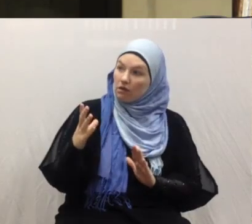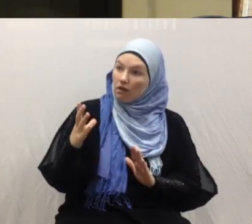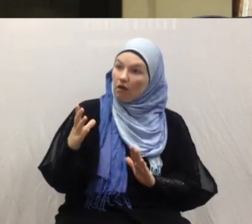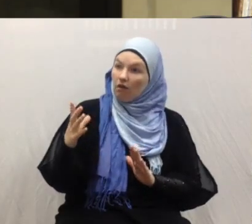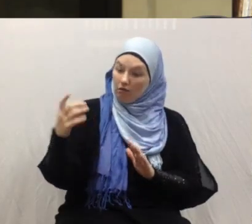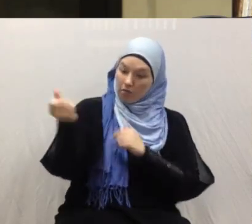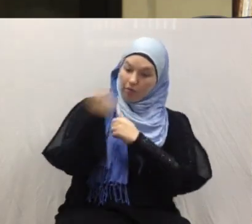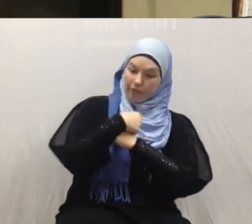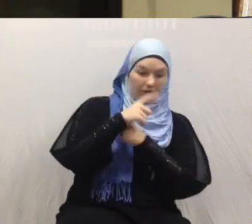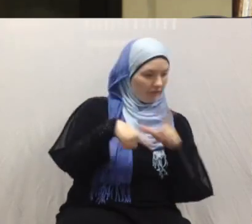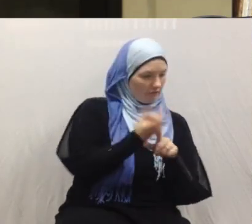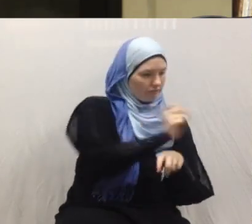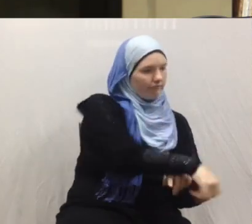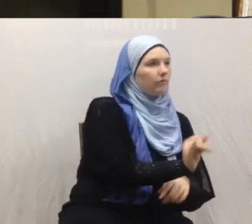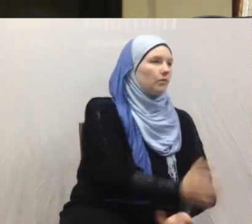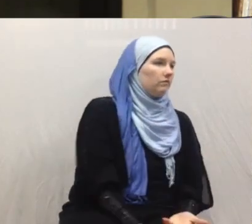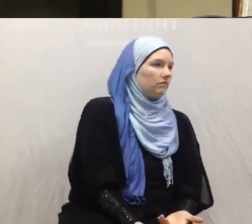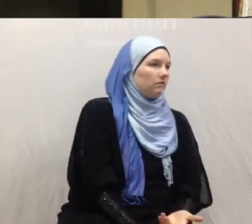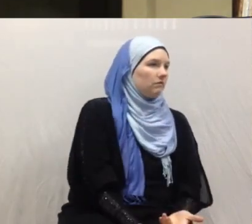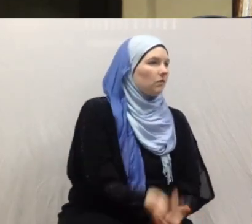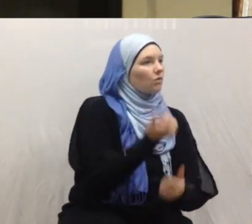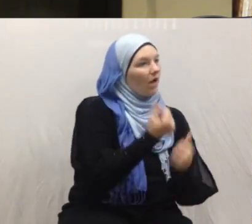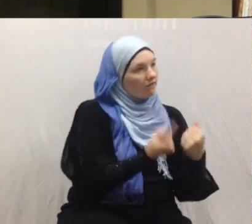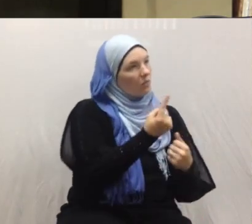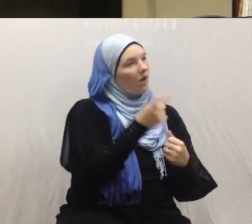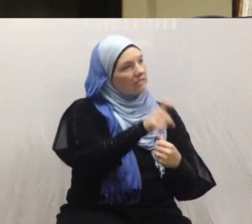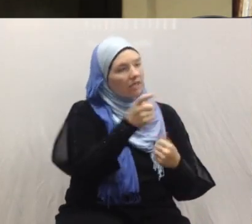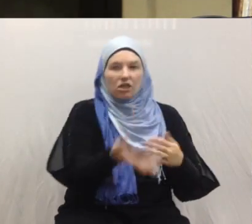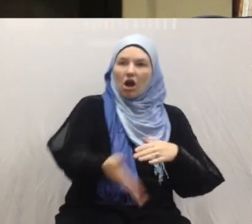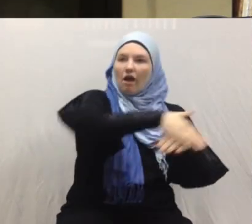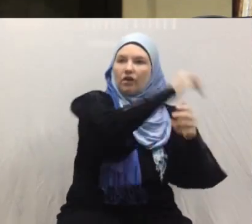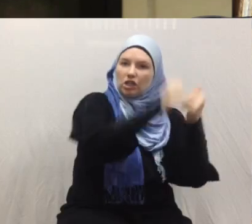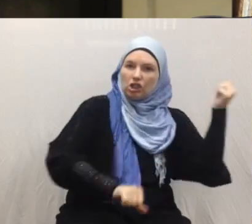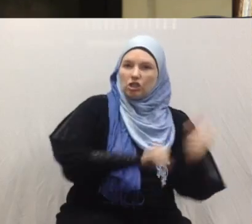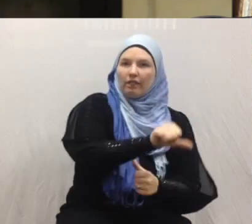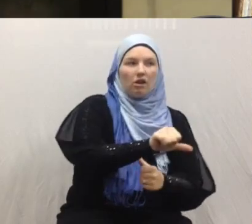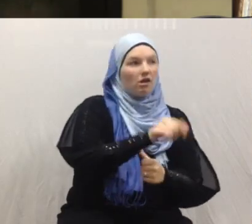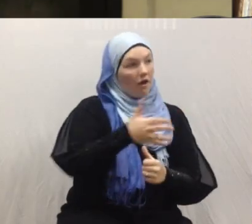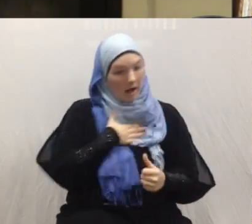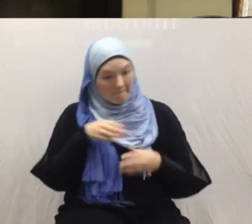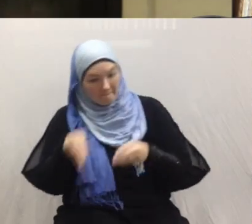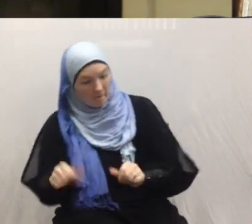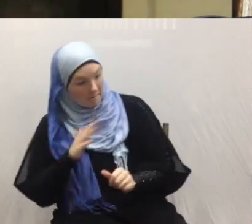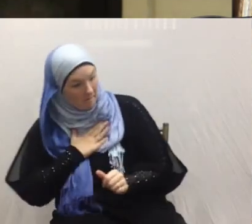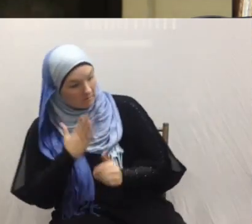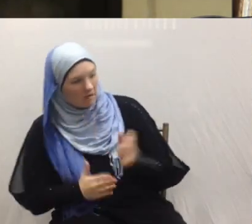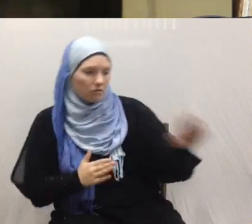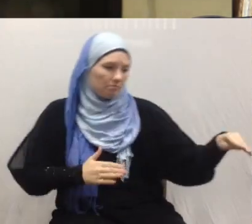over, and vice versa. So everybody, they need to cover their side of the cost for the war.